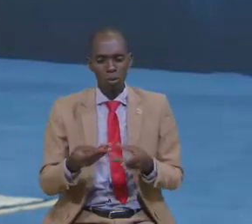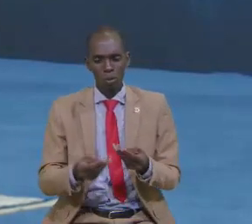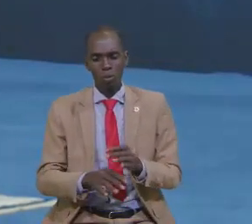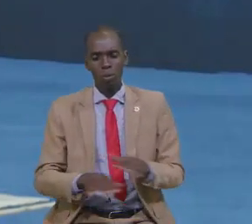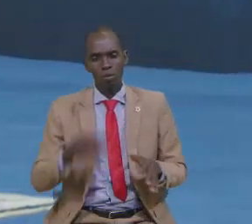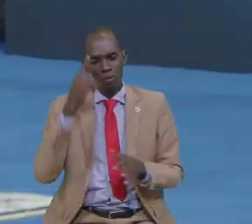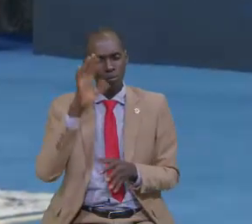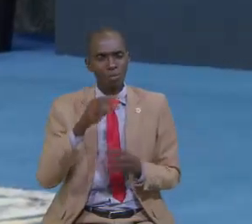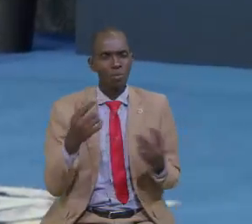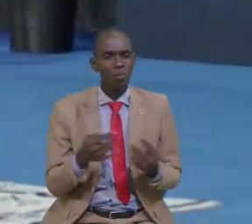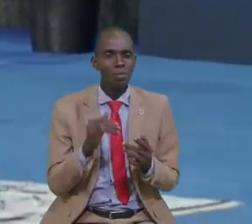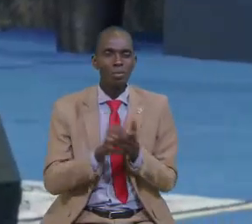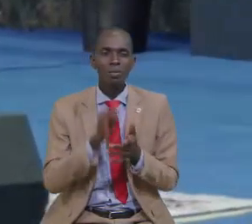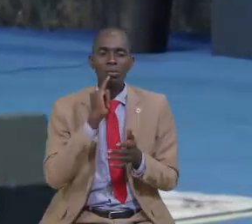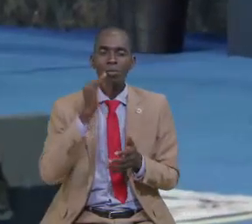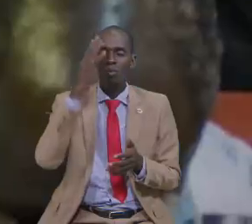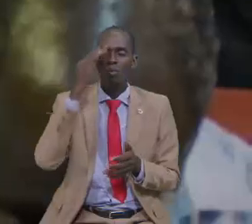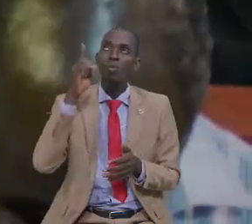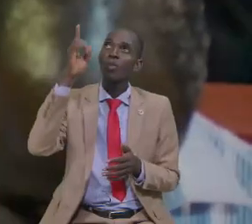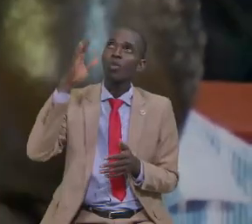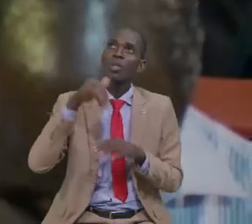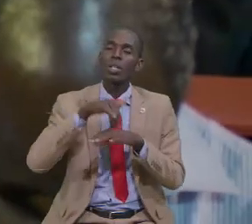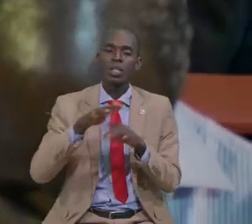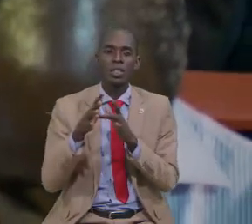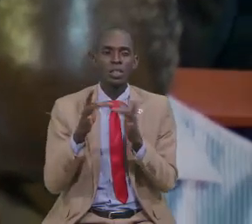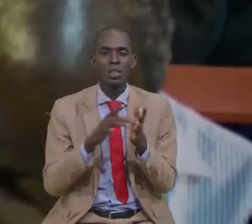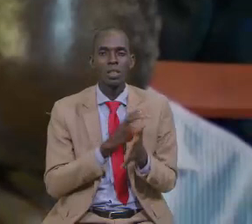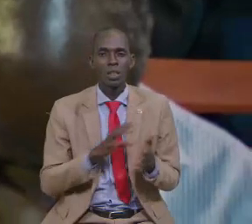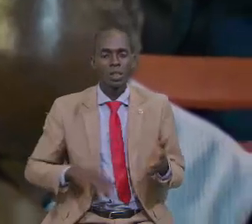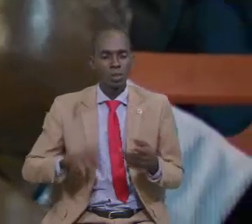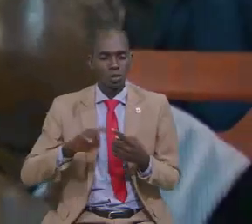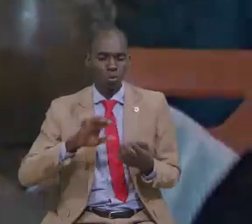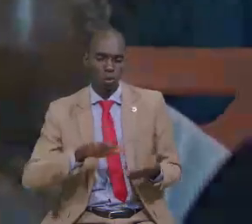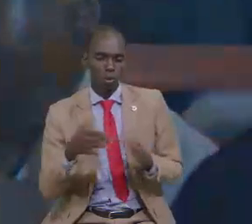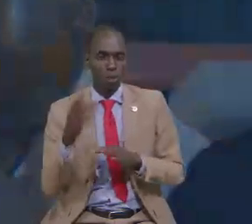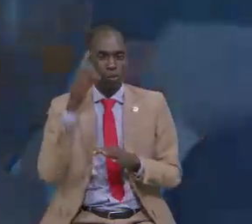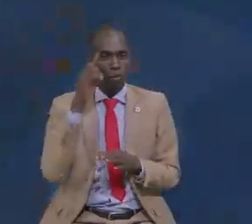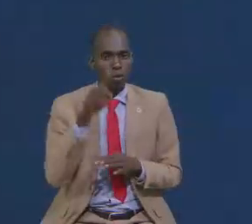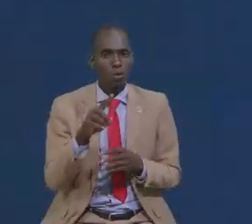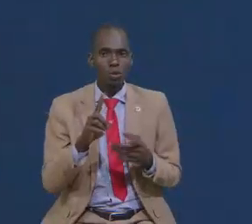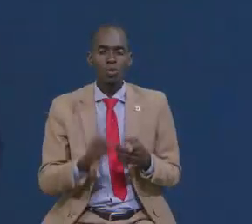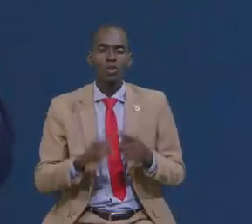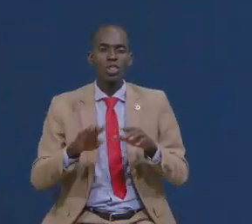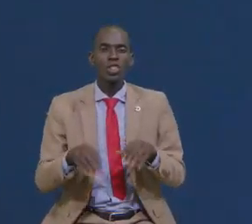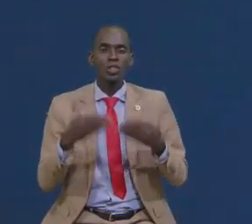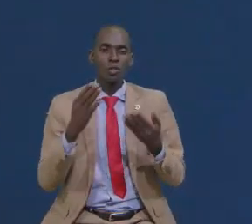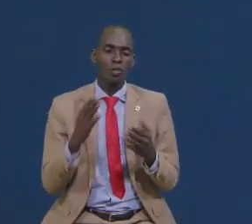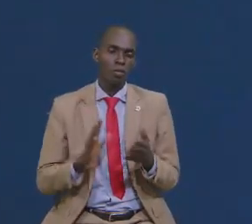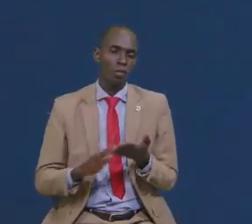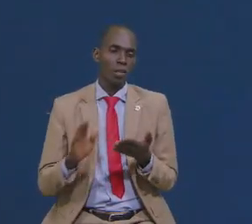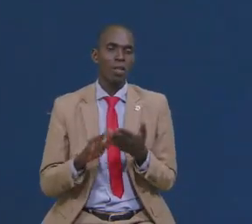Christ and Jesus Christ died for you to give you forgiveness and